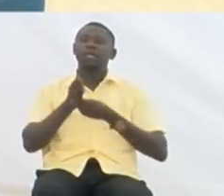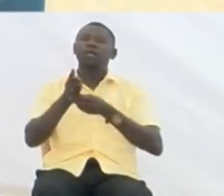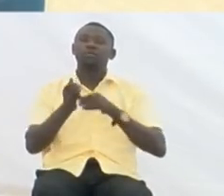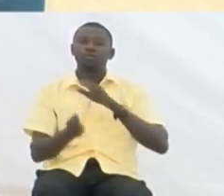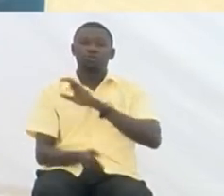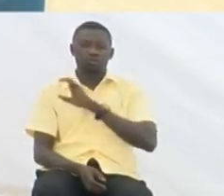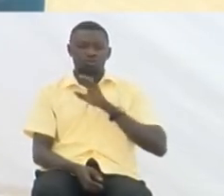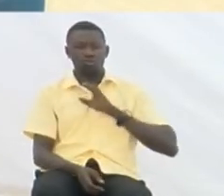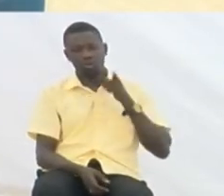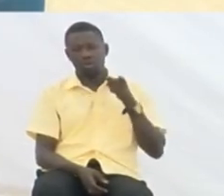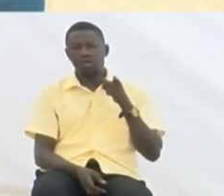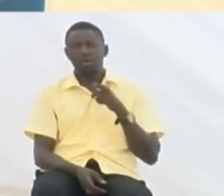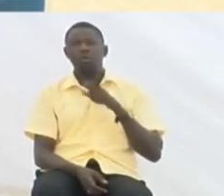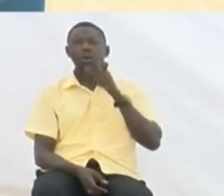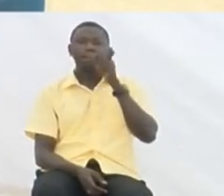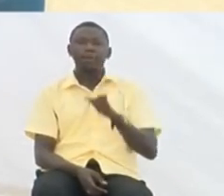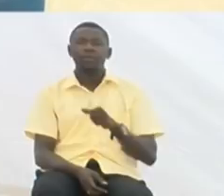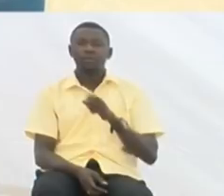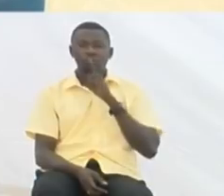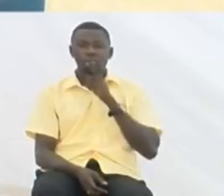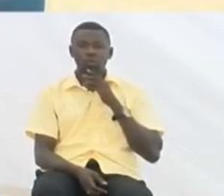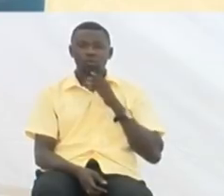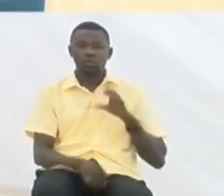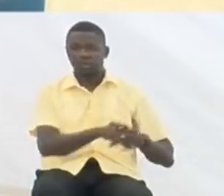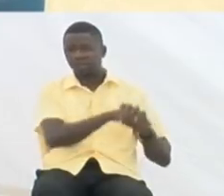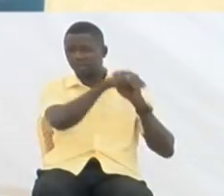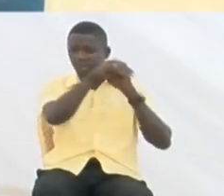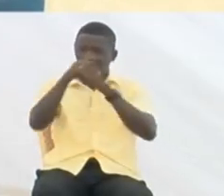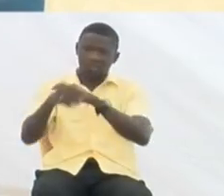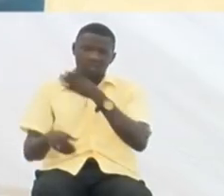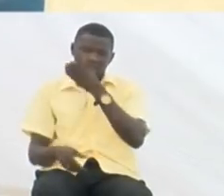But the one that took them there, he is